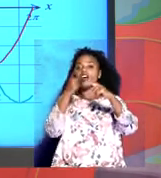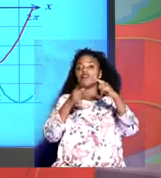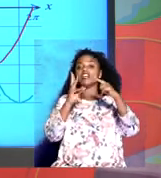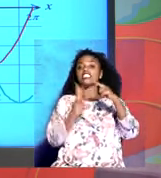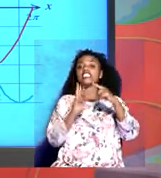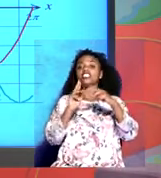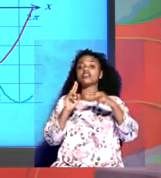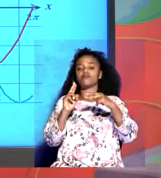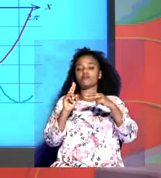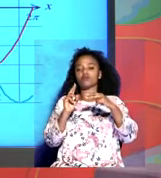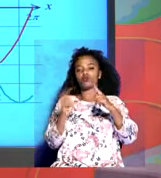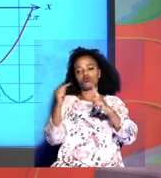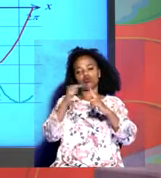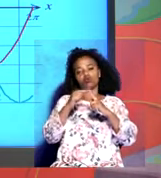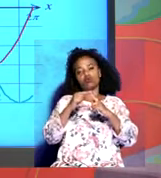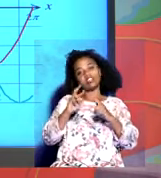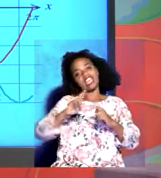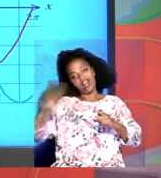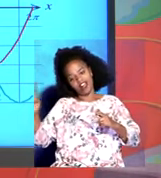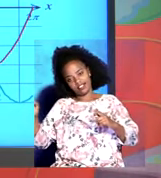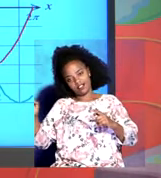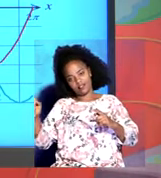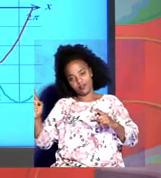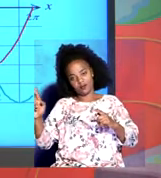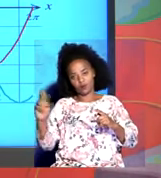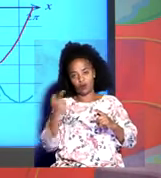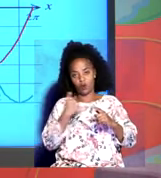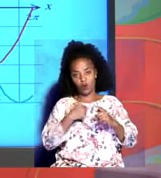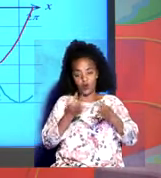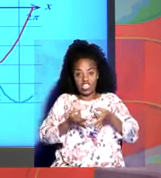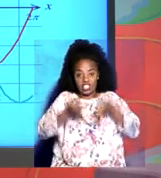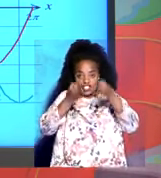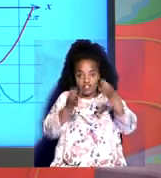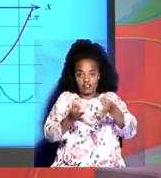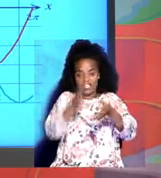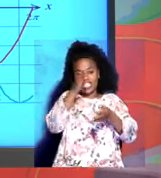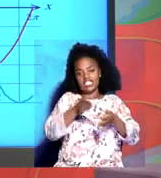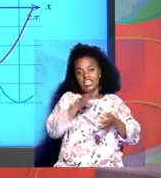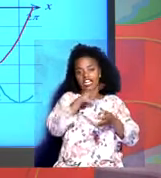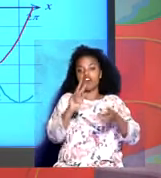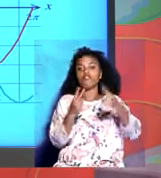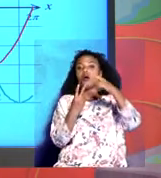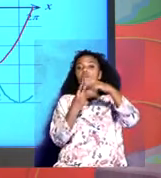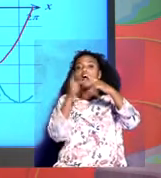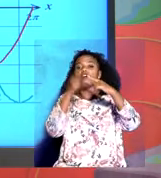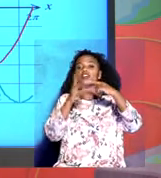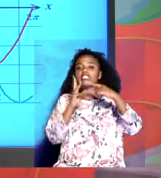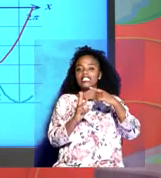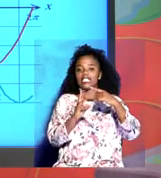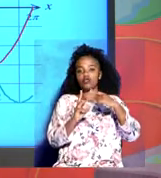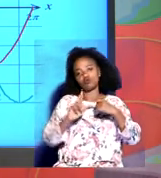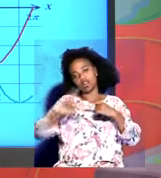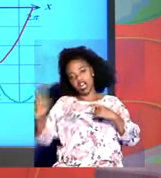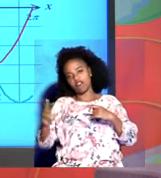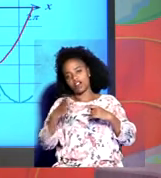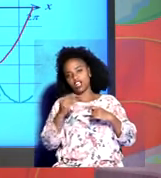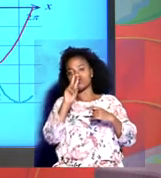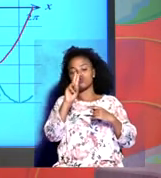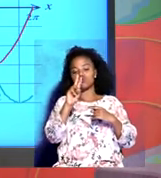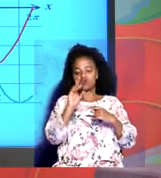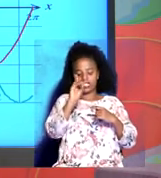to the right. We have this one. We shift the graph by pi over 6 units to the right and 2 units